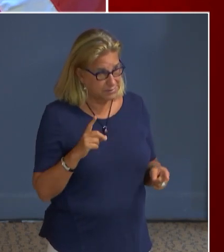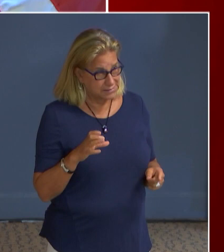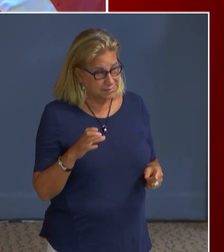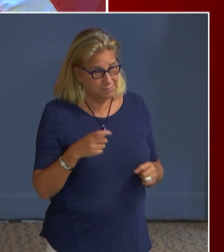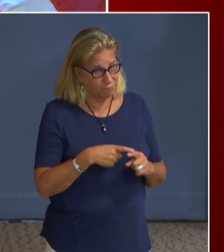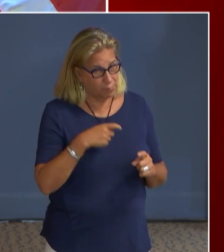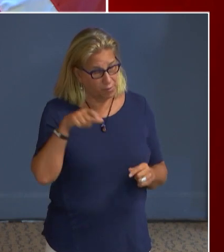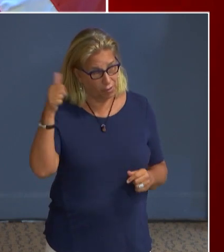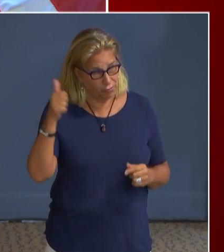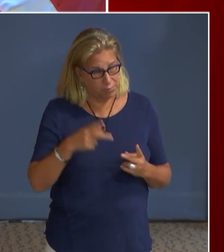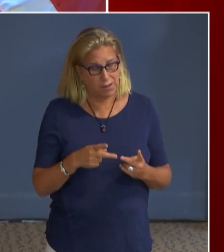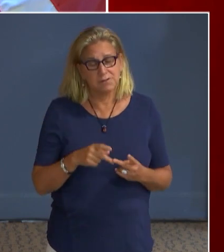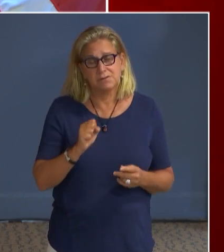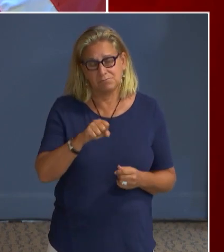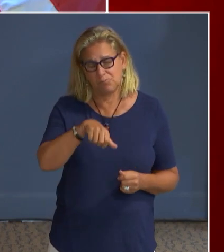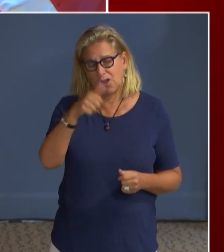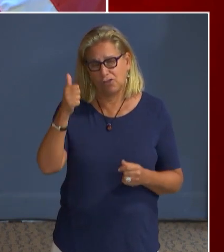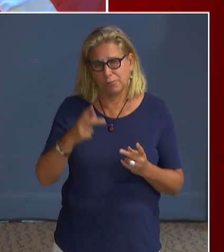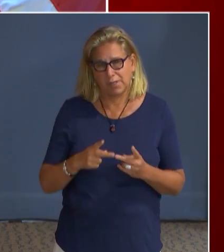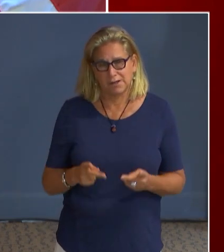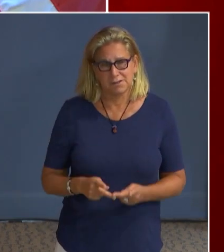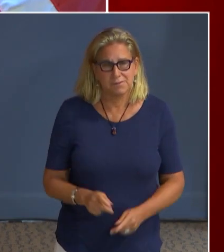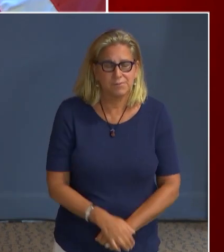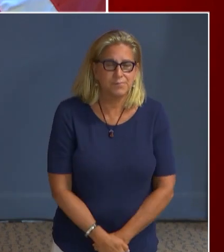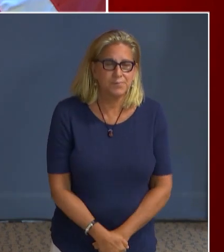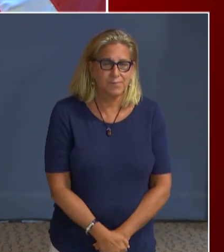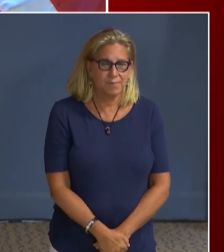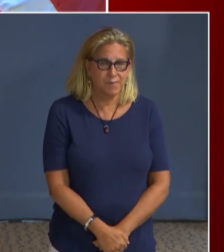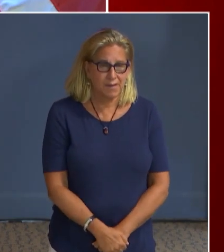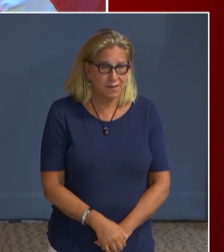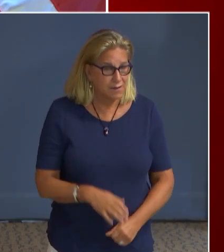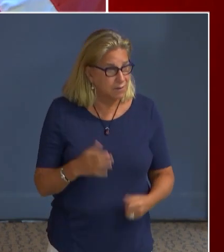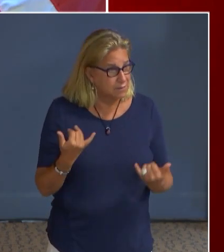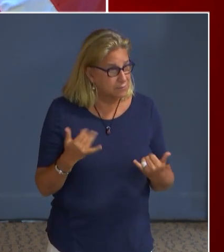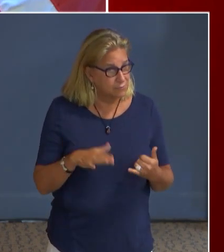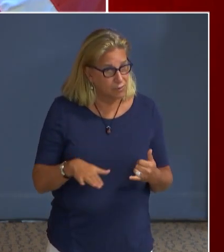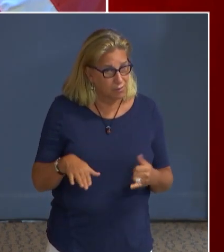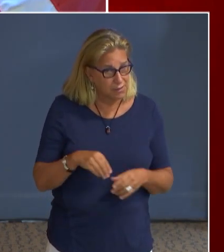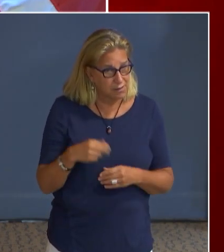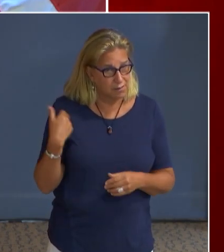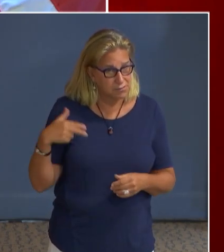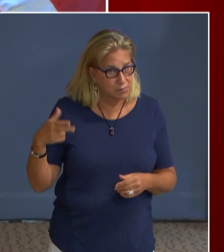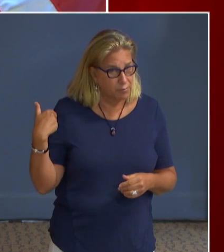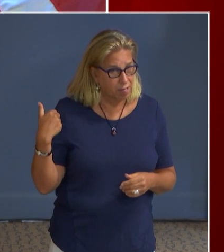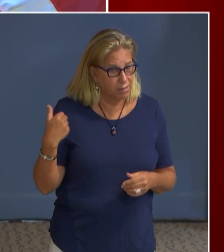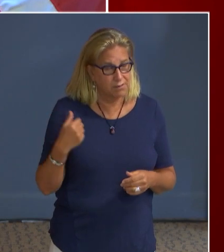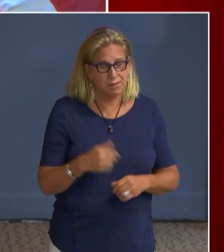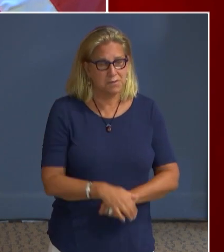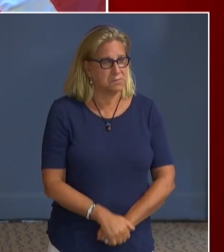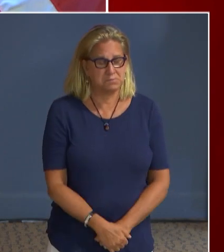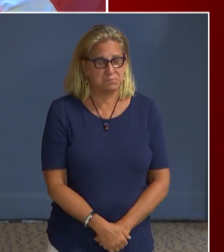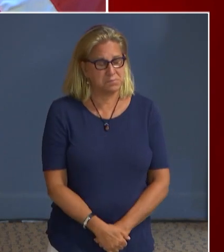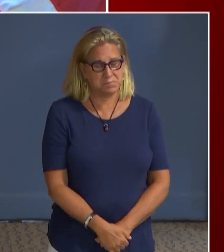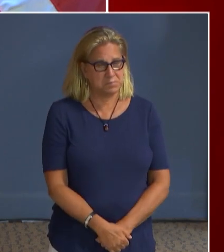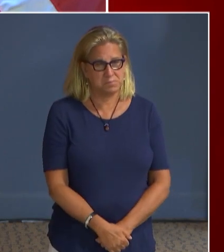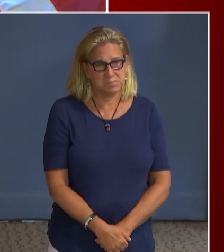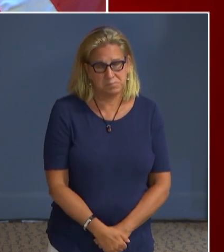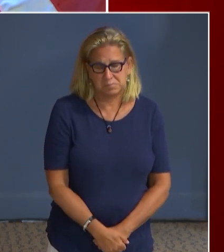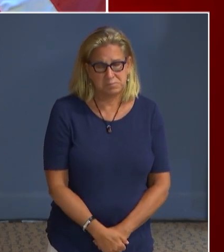correct. Okay. Is the child hospitalized? I don't believe the child is hospitalized.